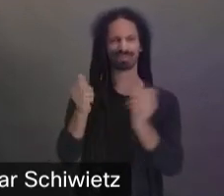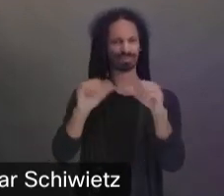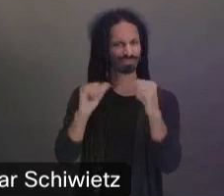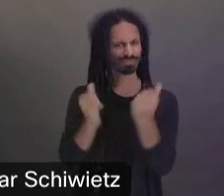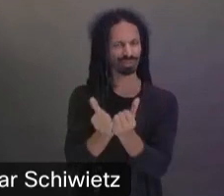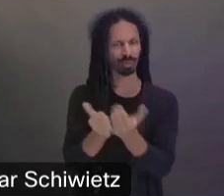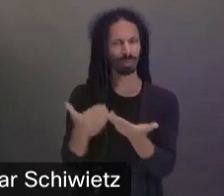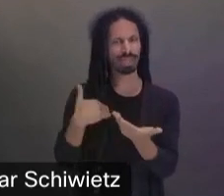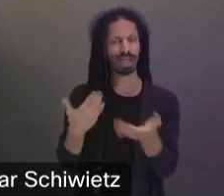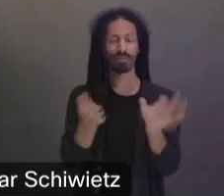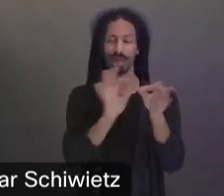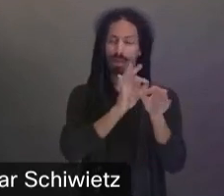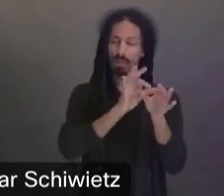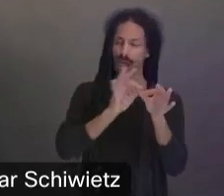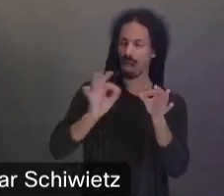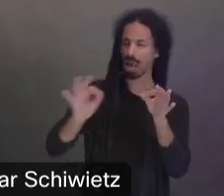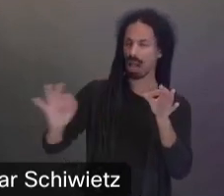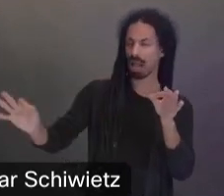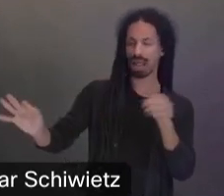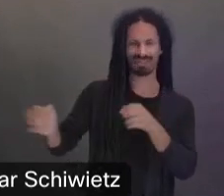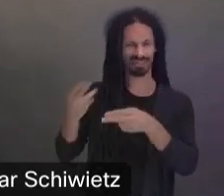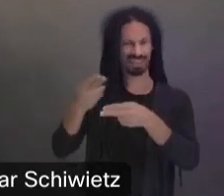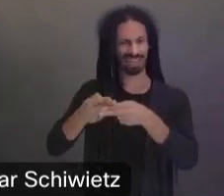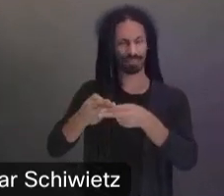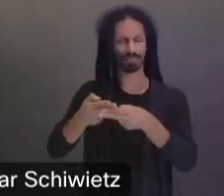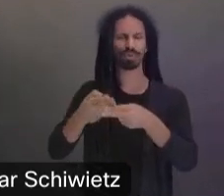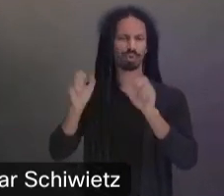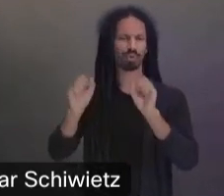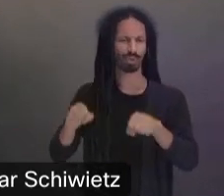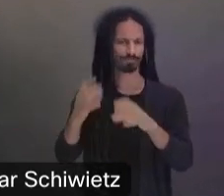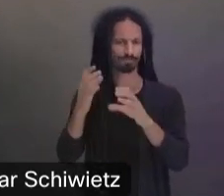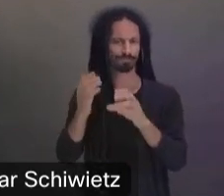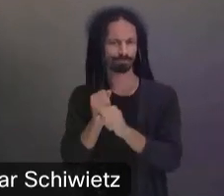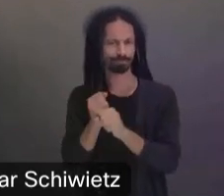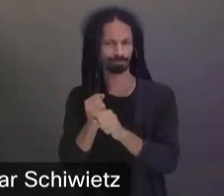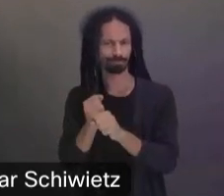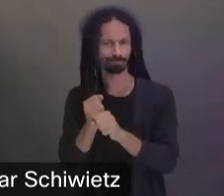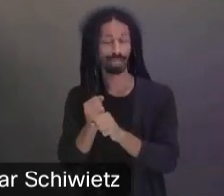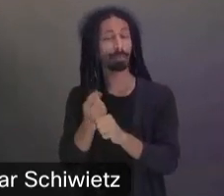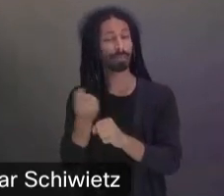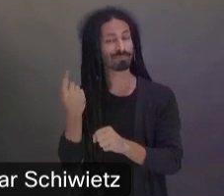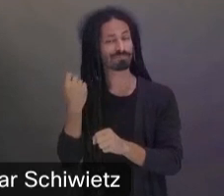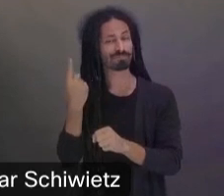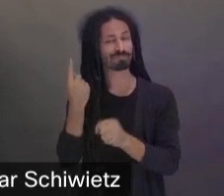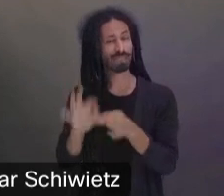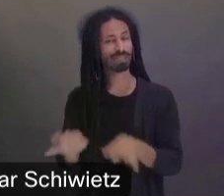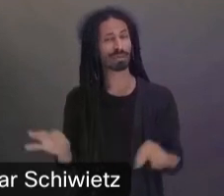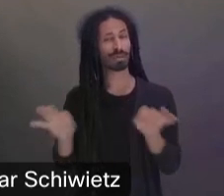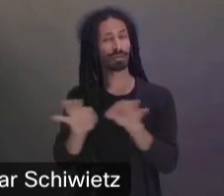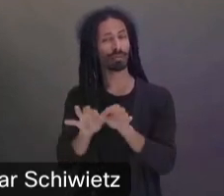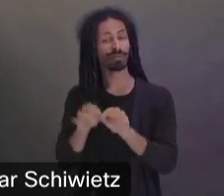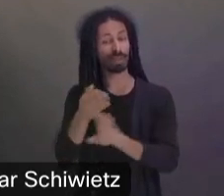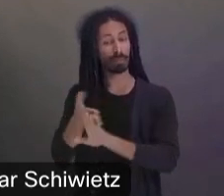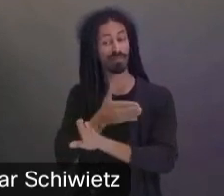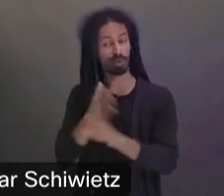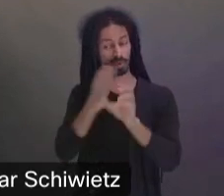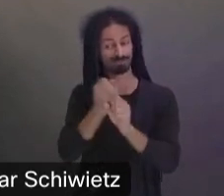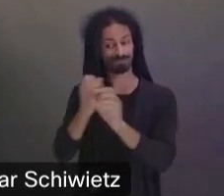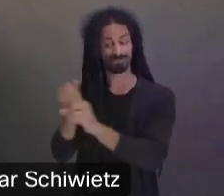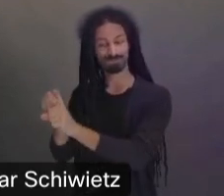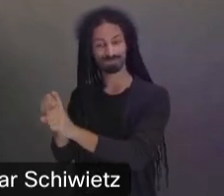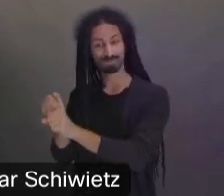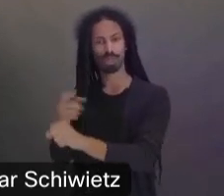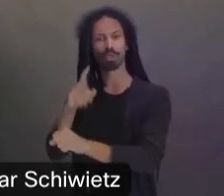the abbreviation. But first you have to introduce the abbreviation in the in-text citation. So here's